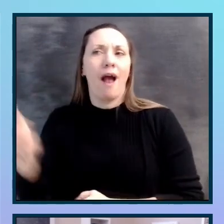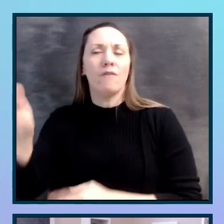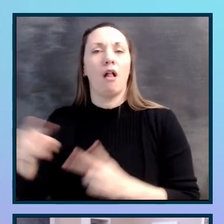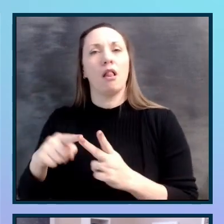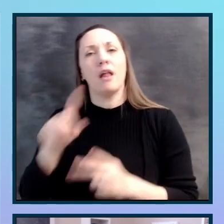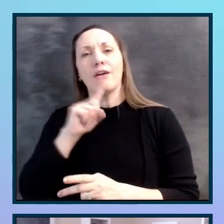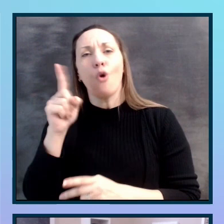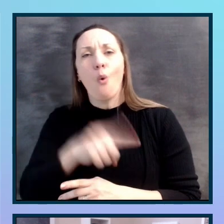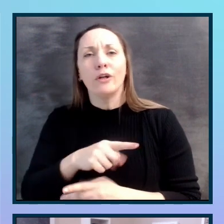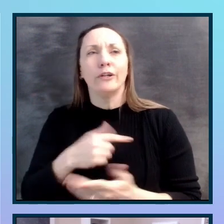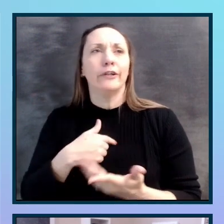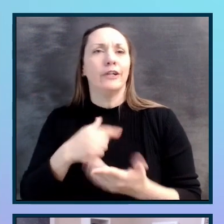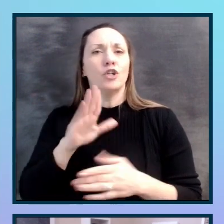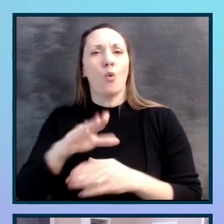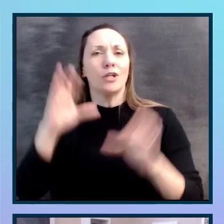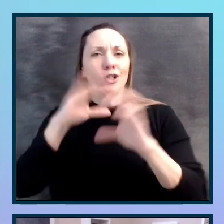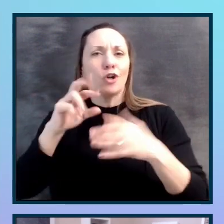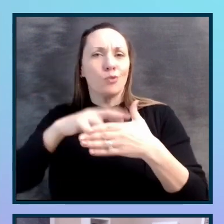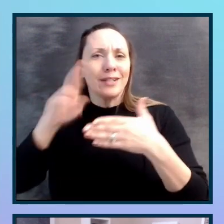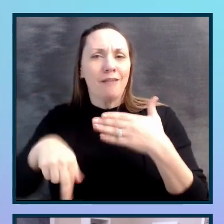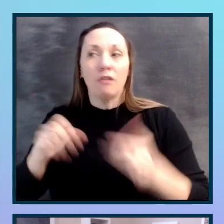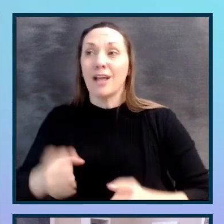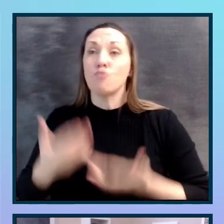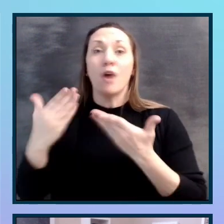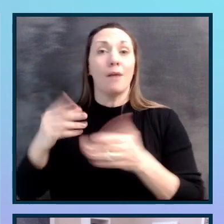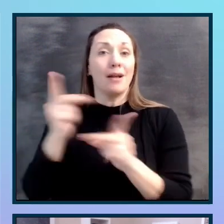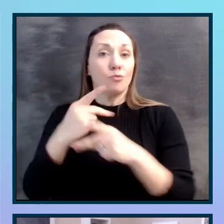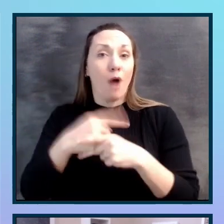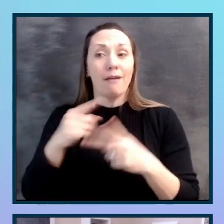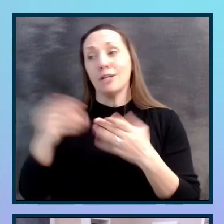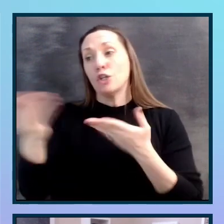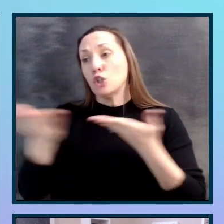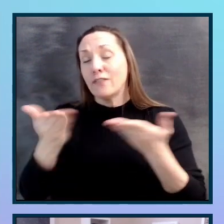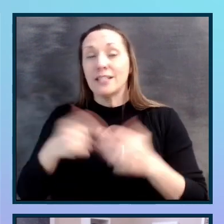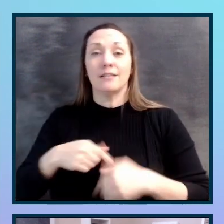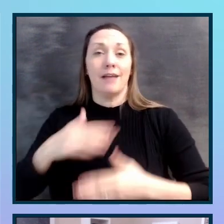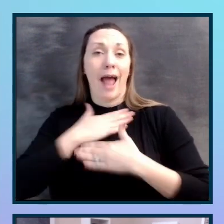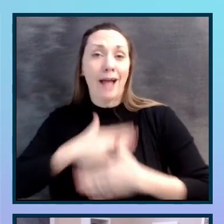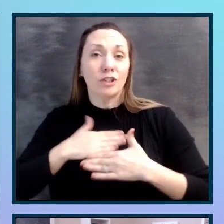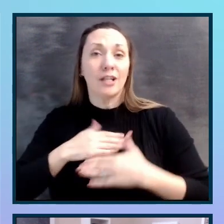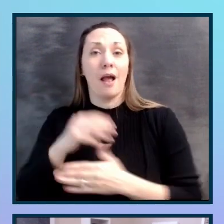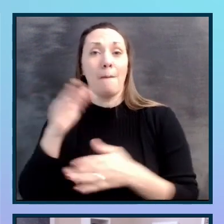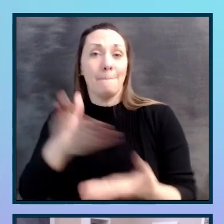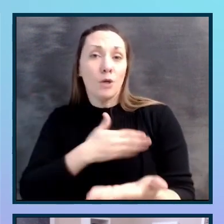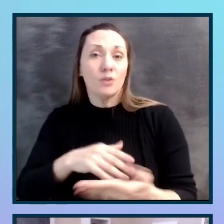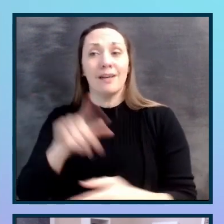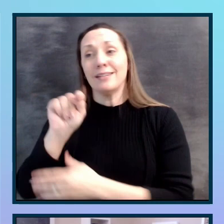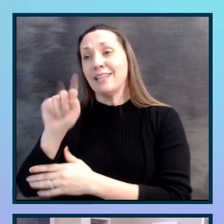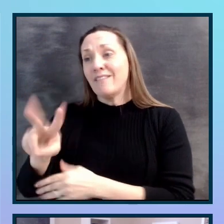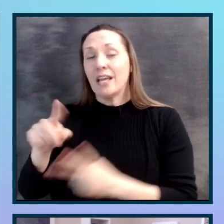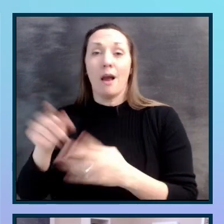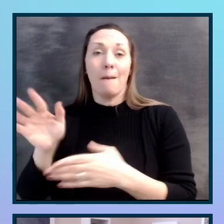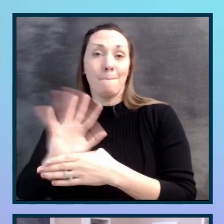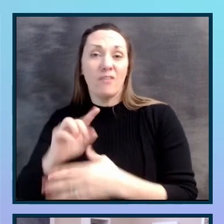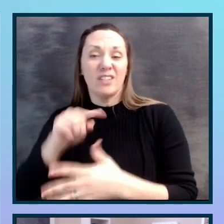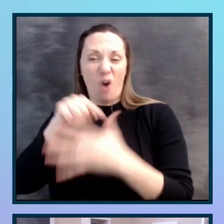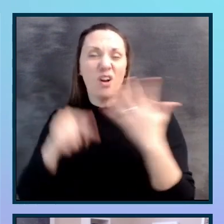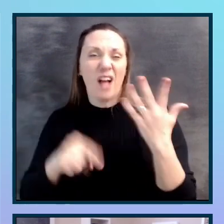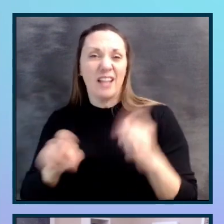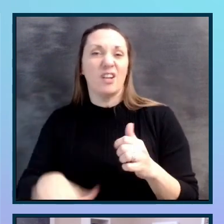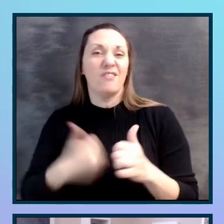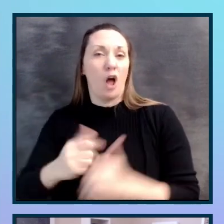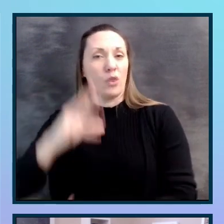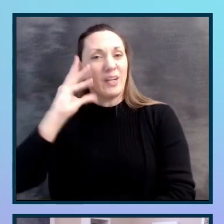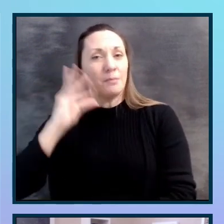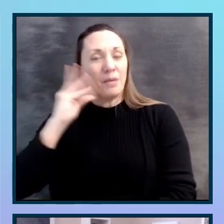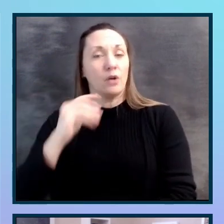search results. It recommends products, services, entertainment, music, television, movies, and all kinds of other